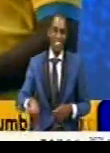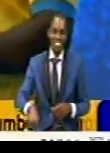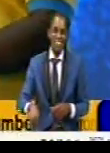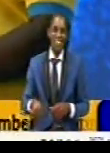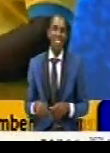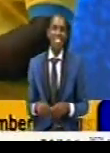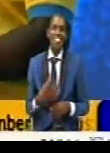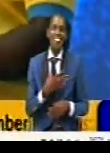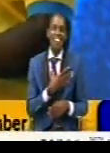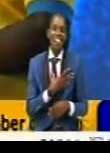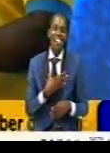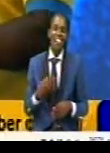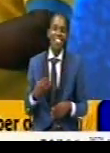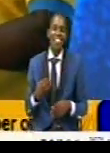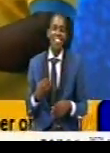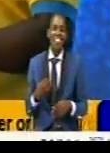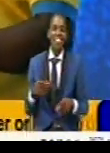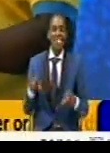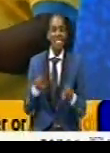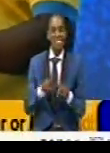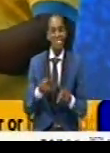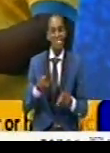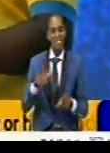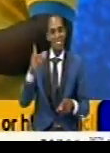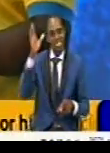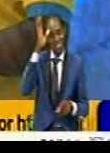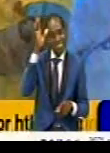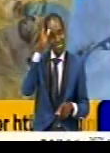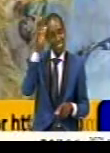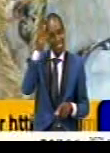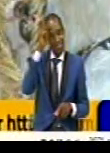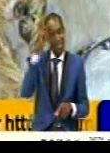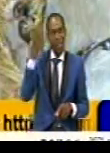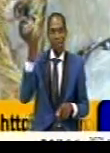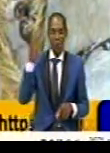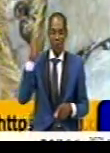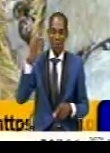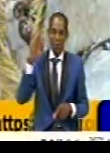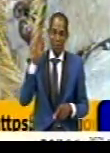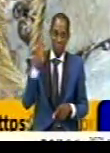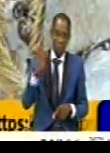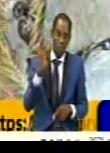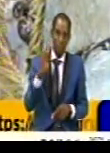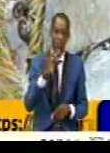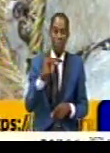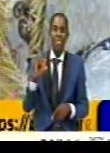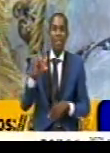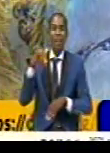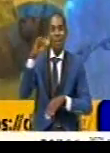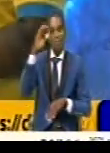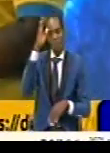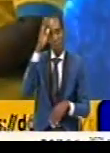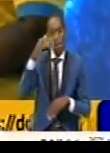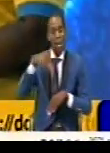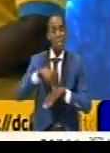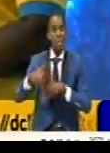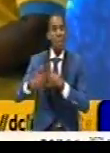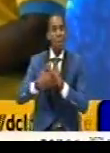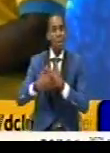yeah, he calls it his third leg. Third leg. So as Daddy Kumuyi was